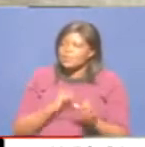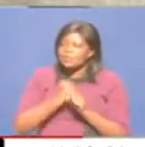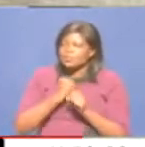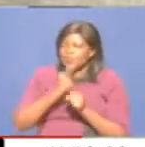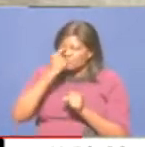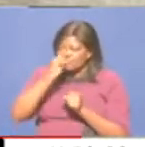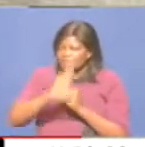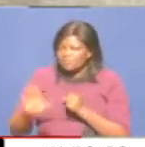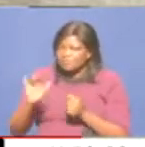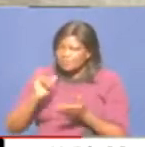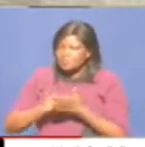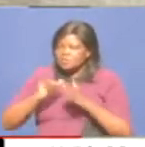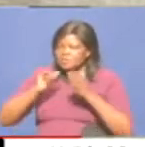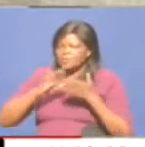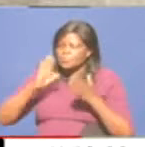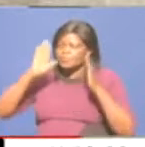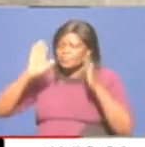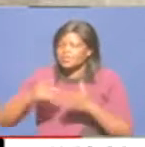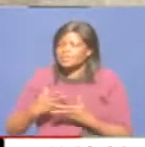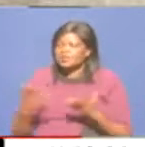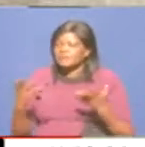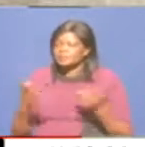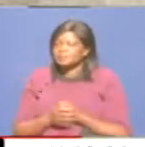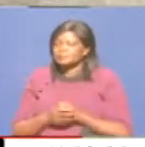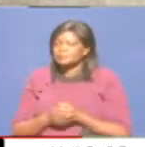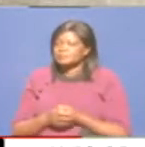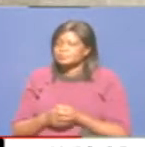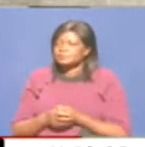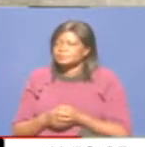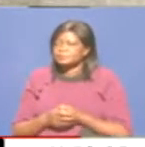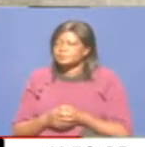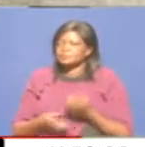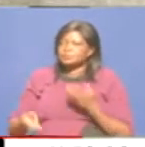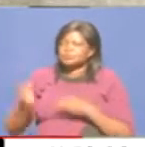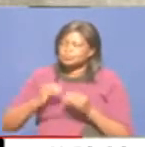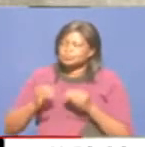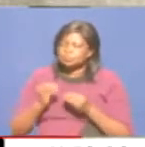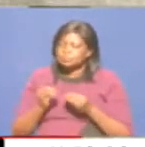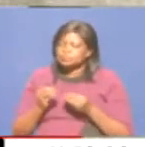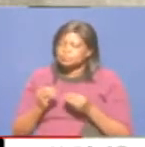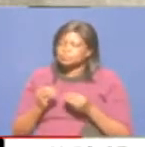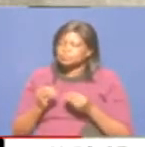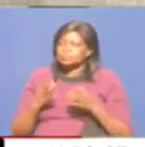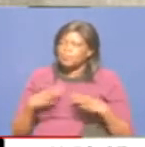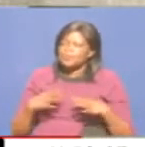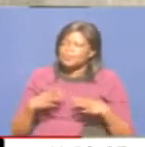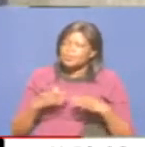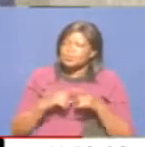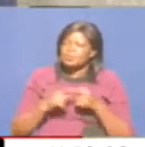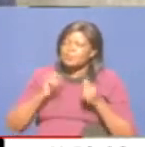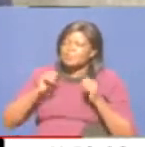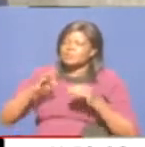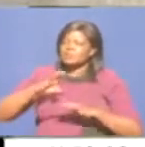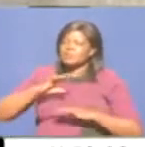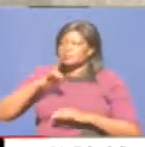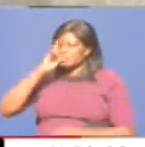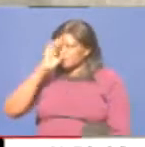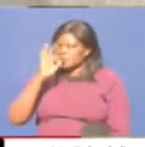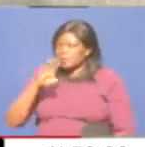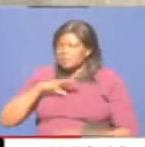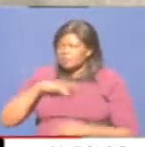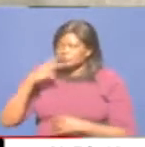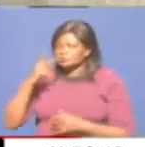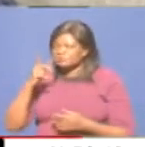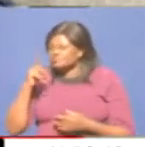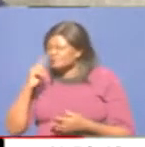That is the most important thing to the electorate. Mm-hmm. And they should be keen enough to see what is he